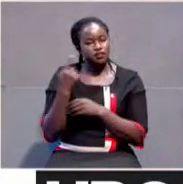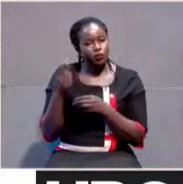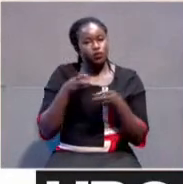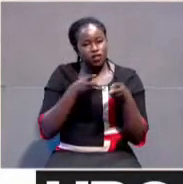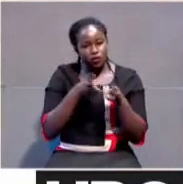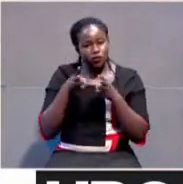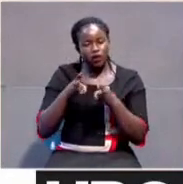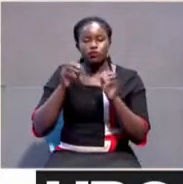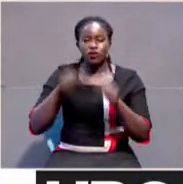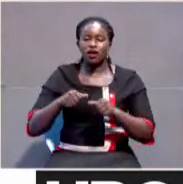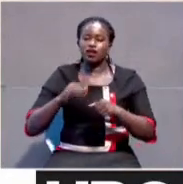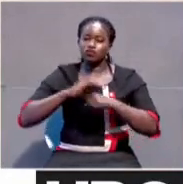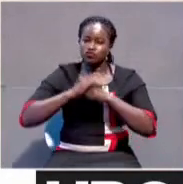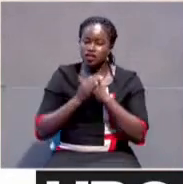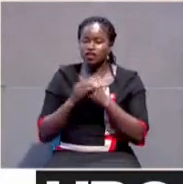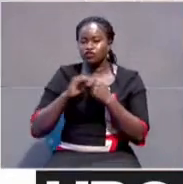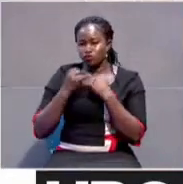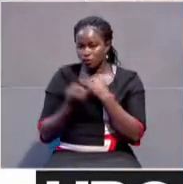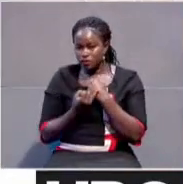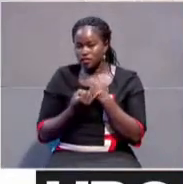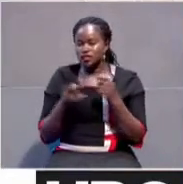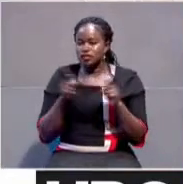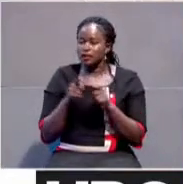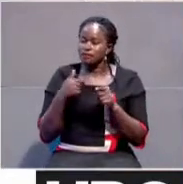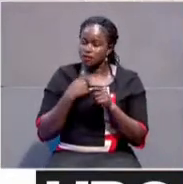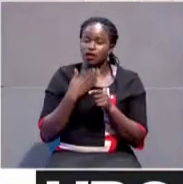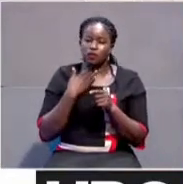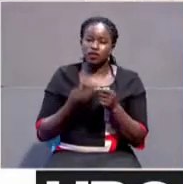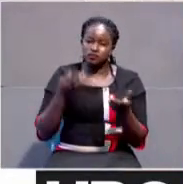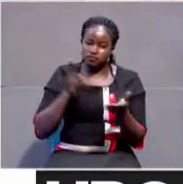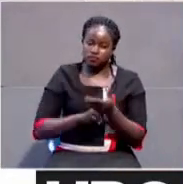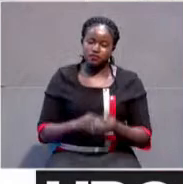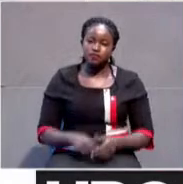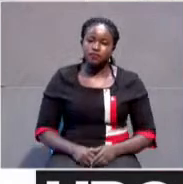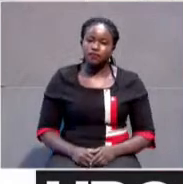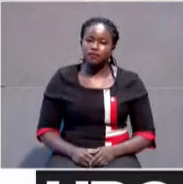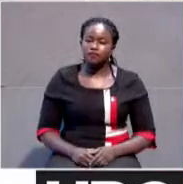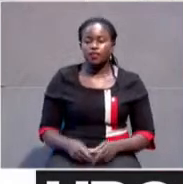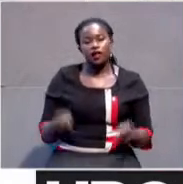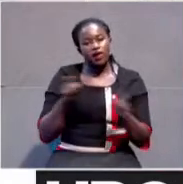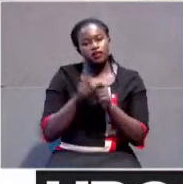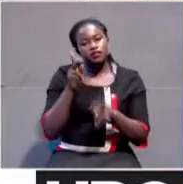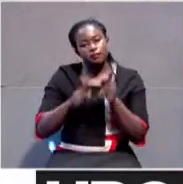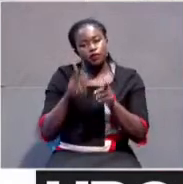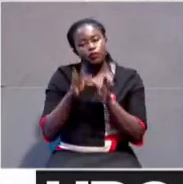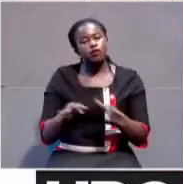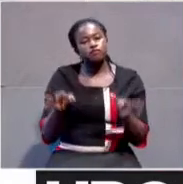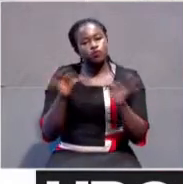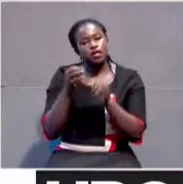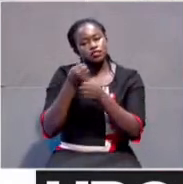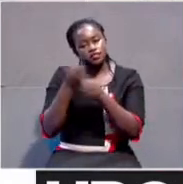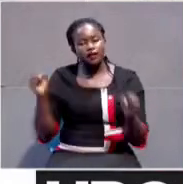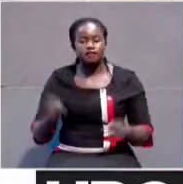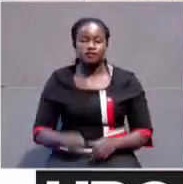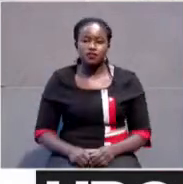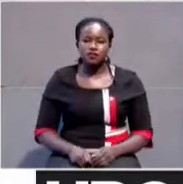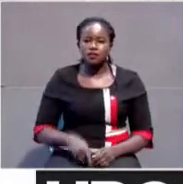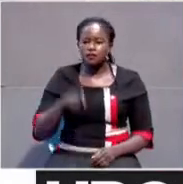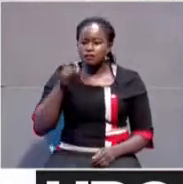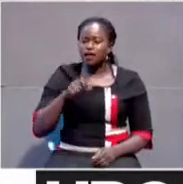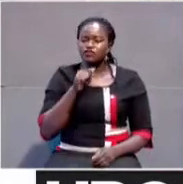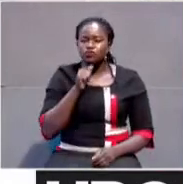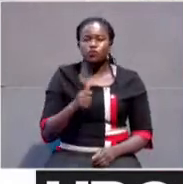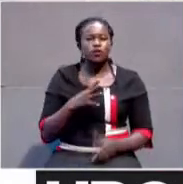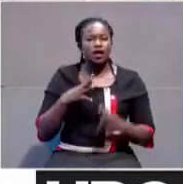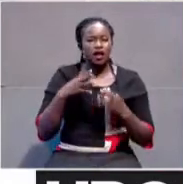going to create jobs. I wanted to re-emphasize that. As we welcome the factory, we must go to our people. We must not allow smallholders. You